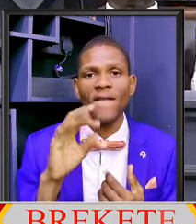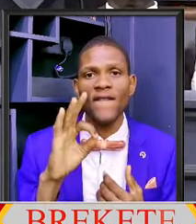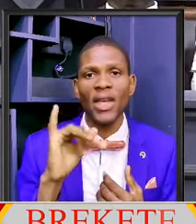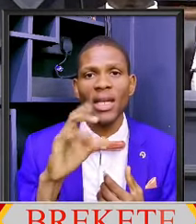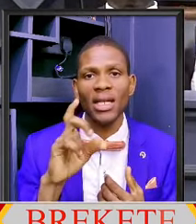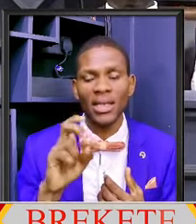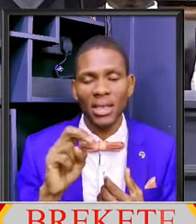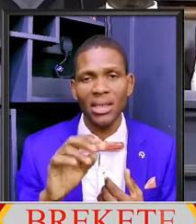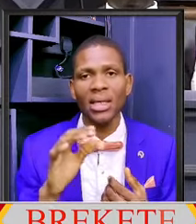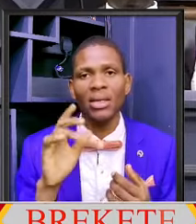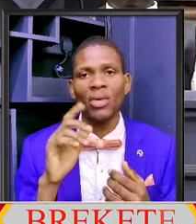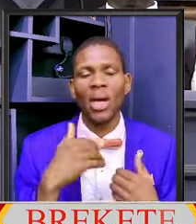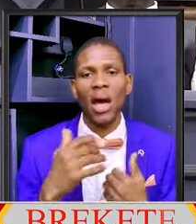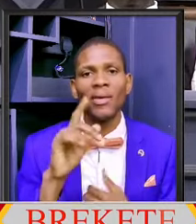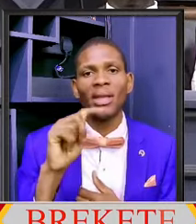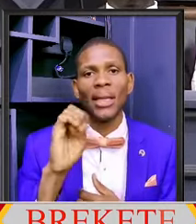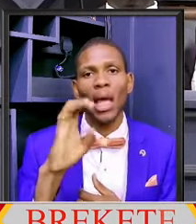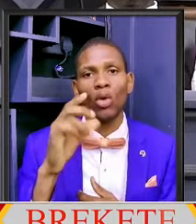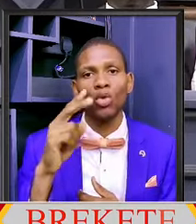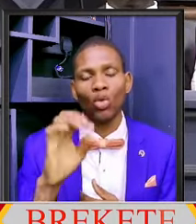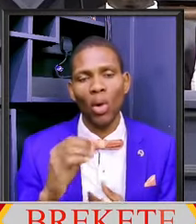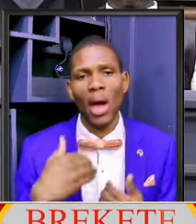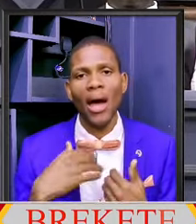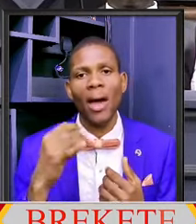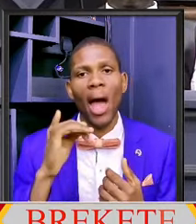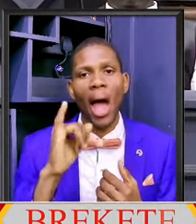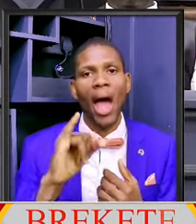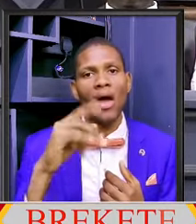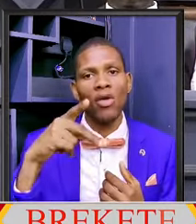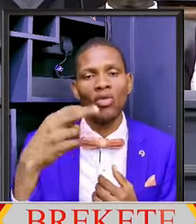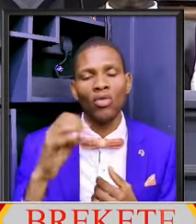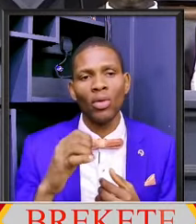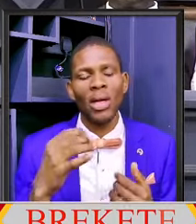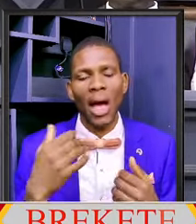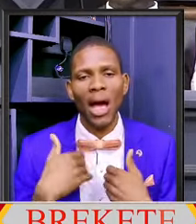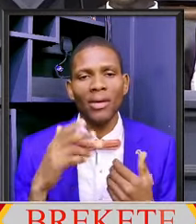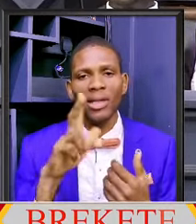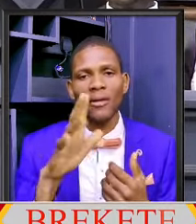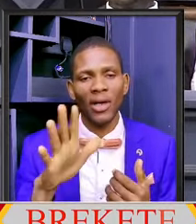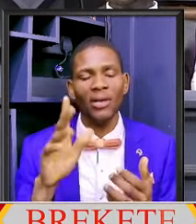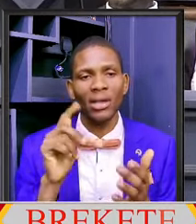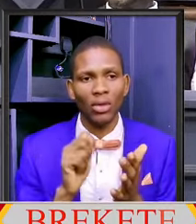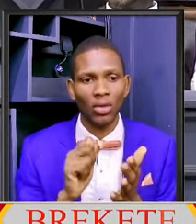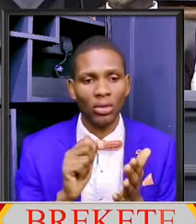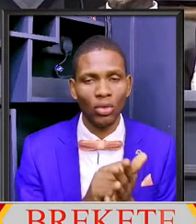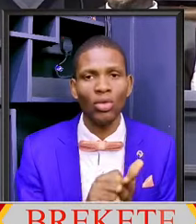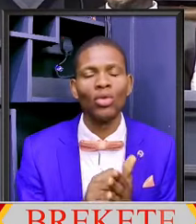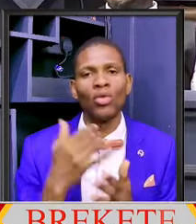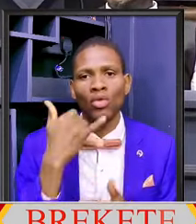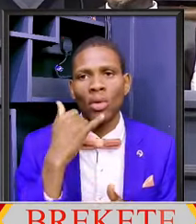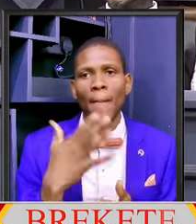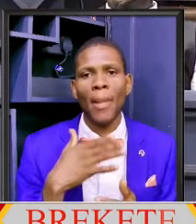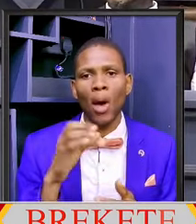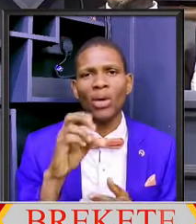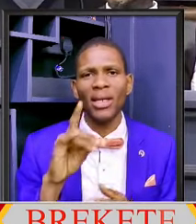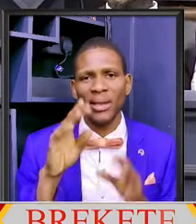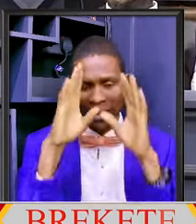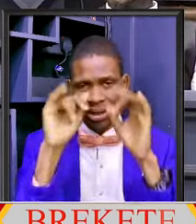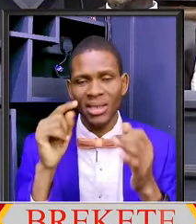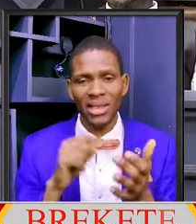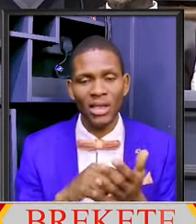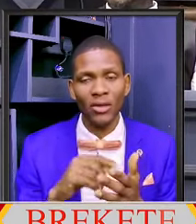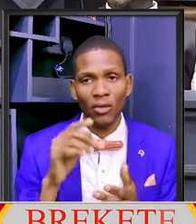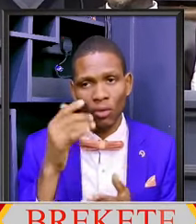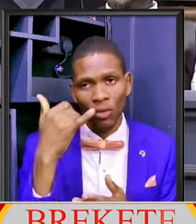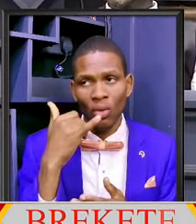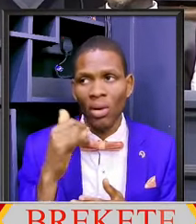get Techno, we get iPhones. We get this 35,000 naira own. My ordinary president, this 35,000